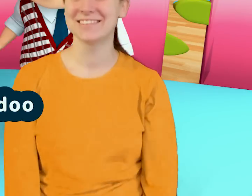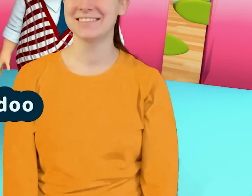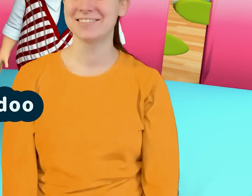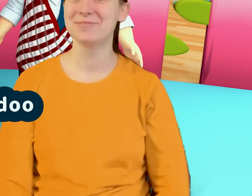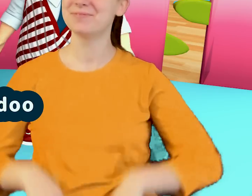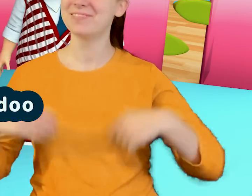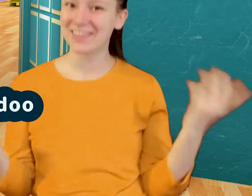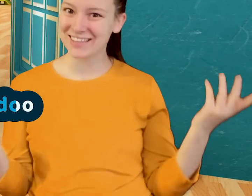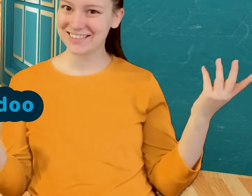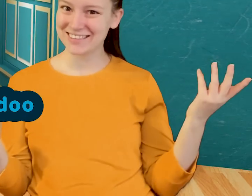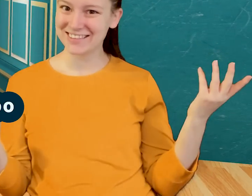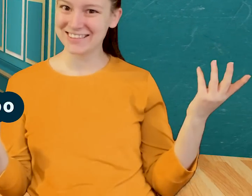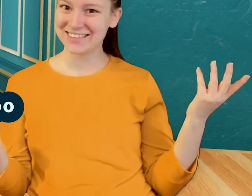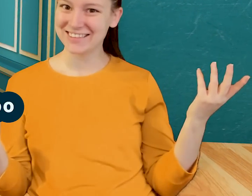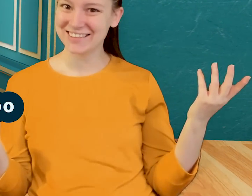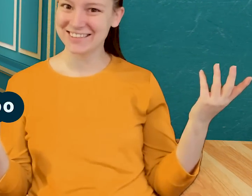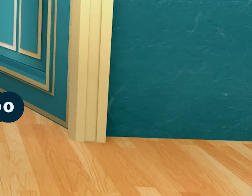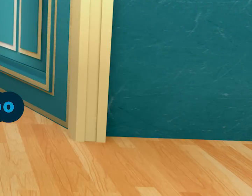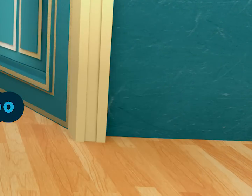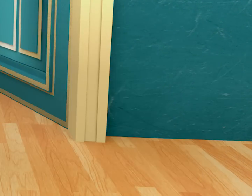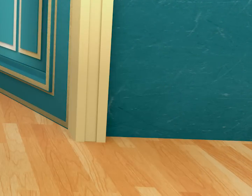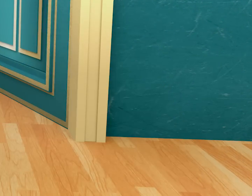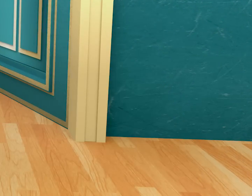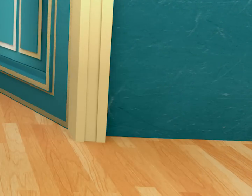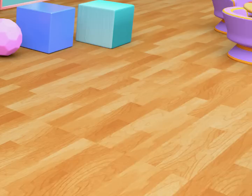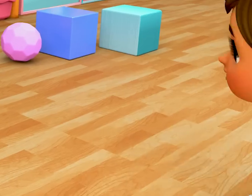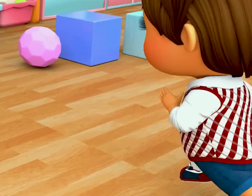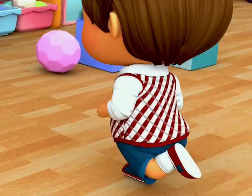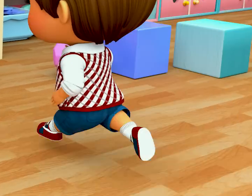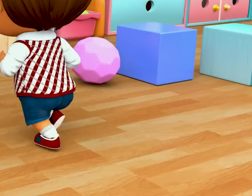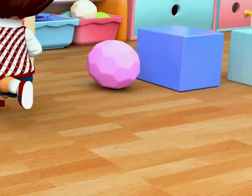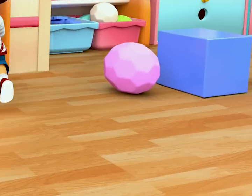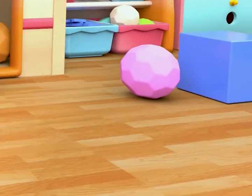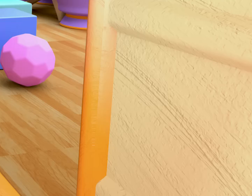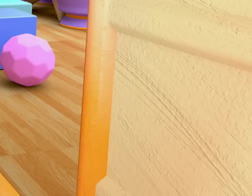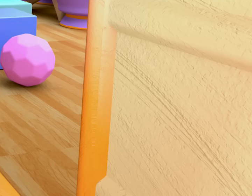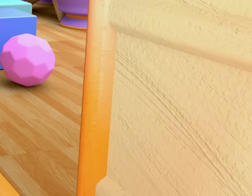end it's the end it's the end it's the